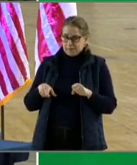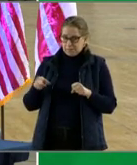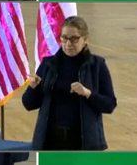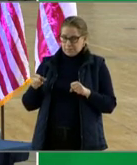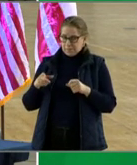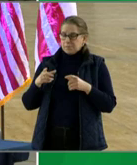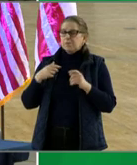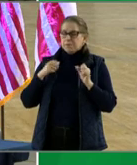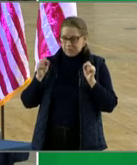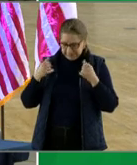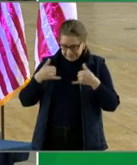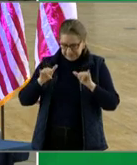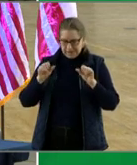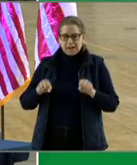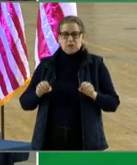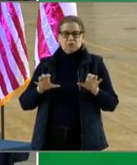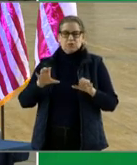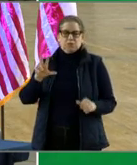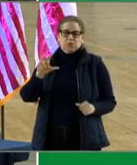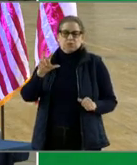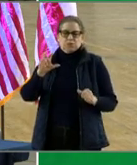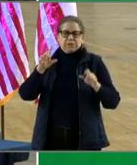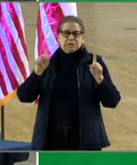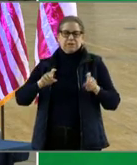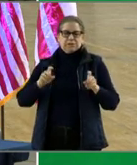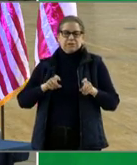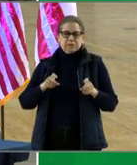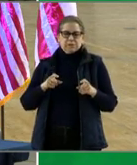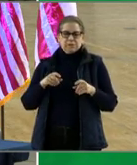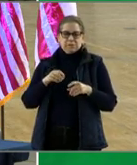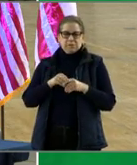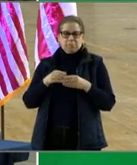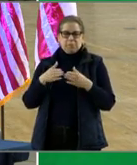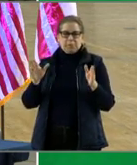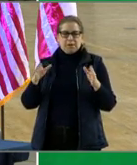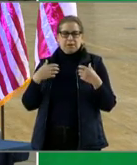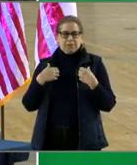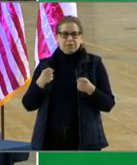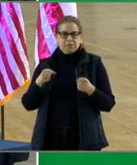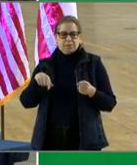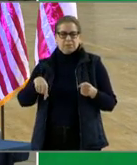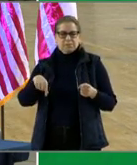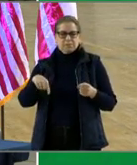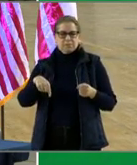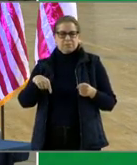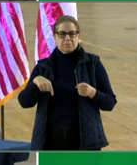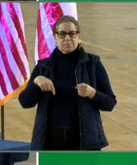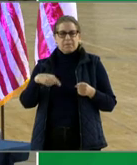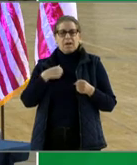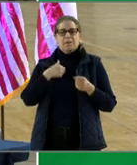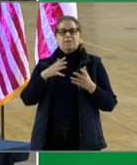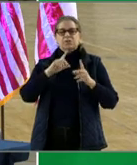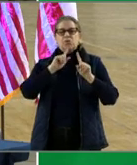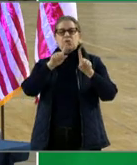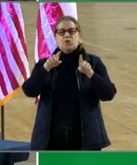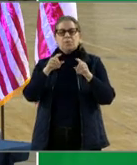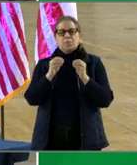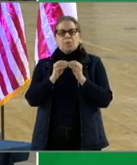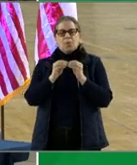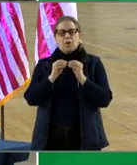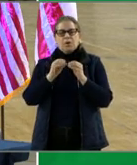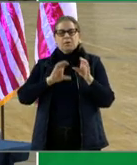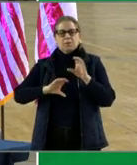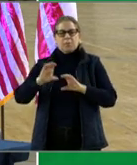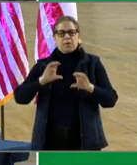can run that number of tests for a few weeks, and then they have reagents that are on order. We are, like every other